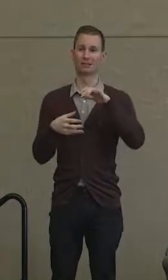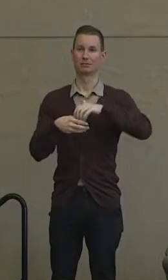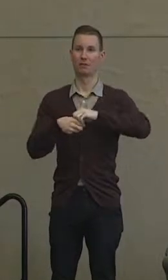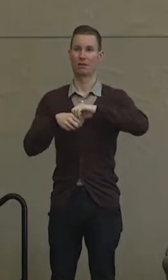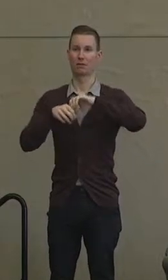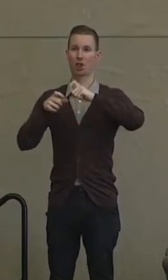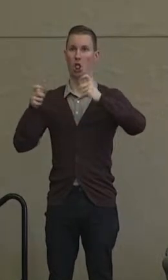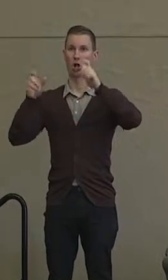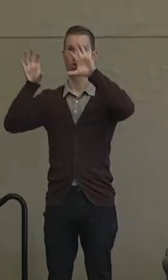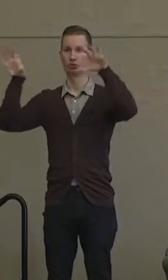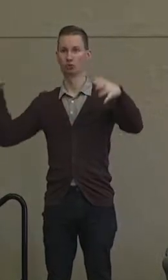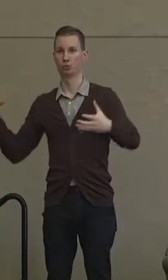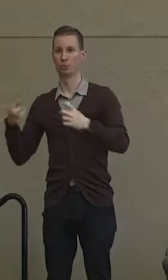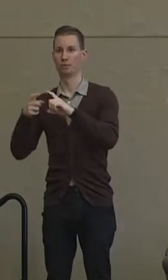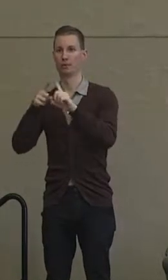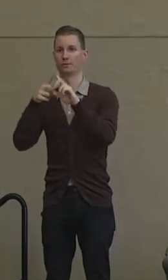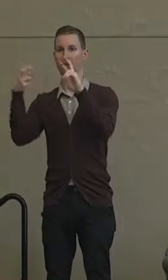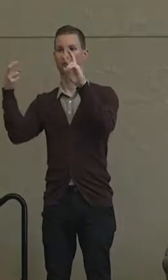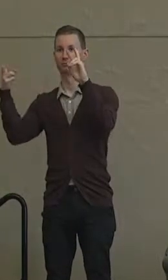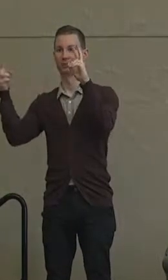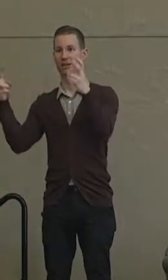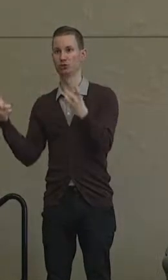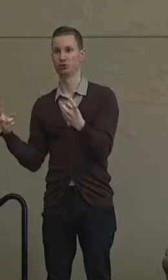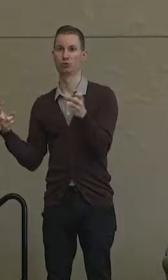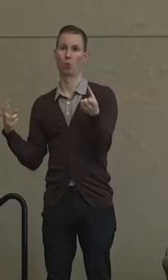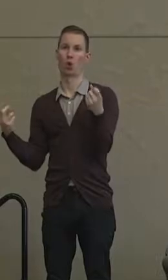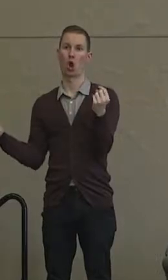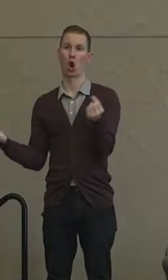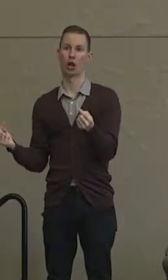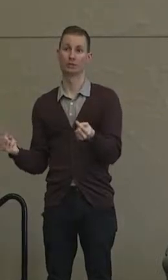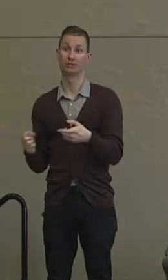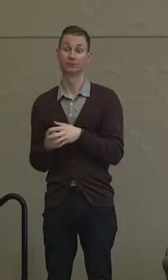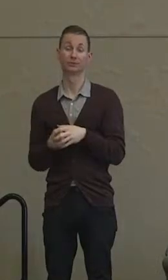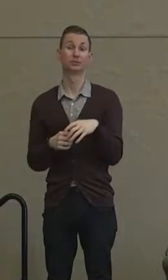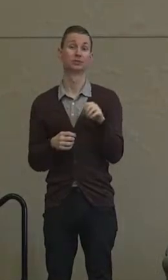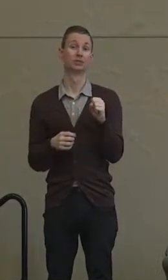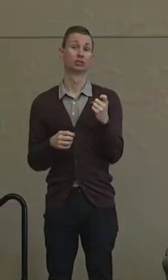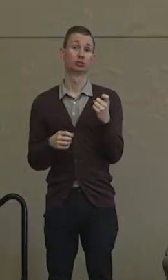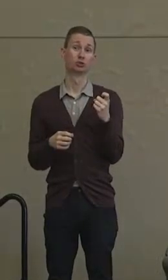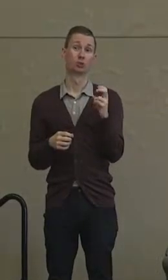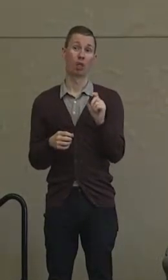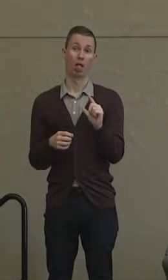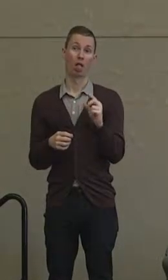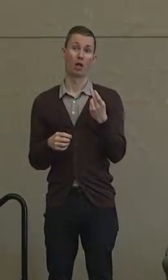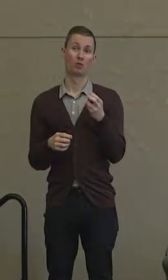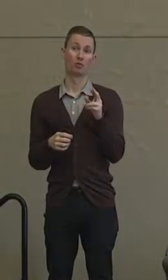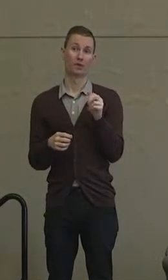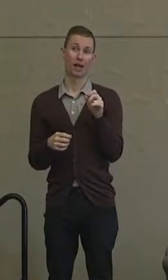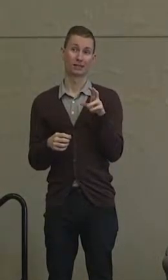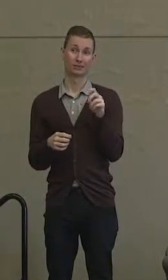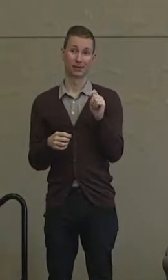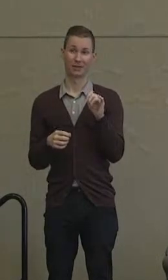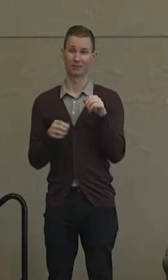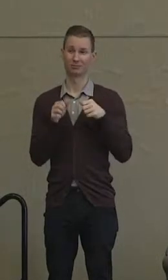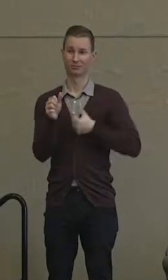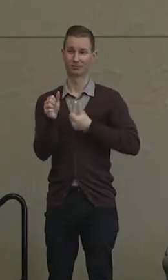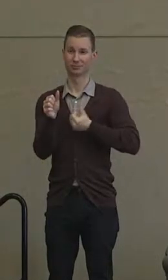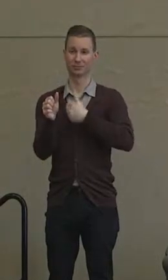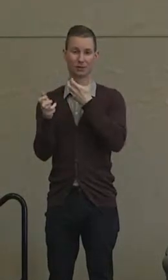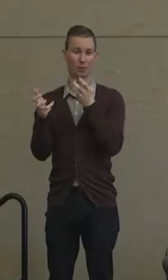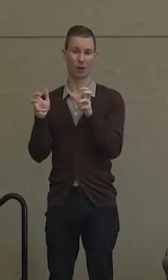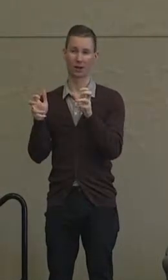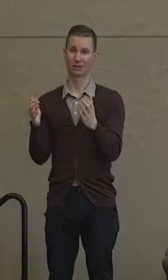of issues or harms. Sexual harassment is the persistent, unwanted attention that